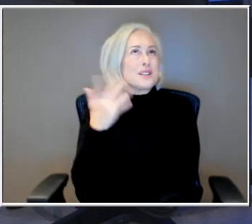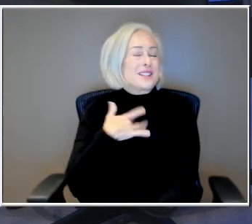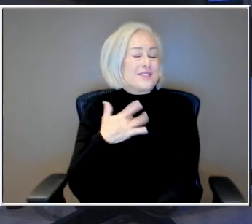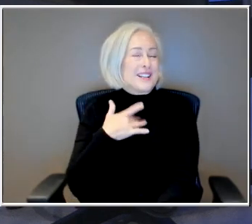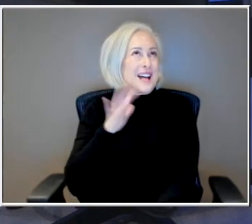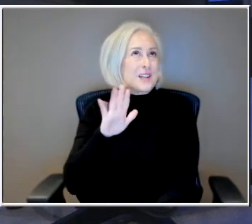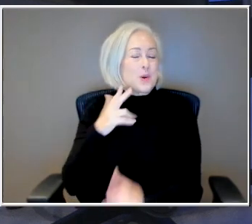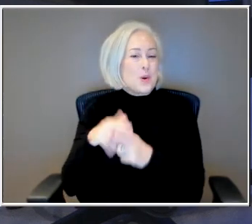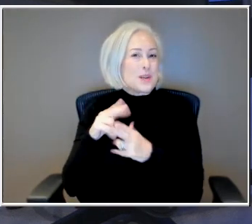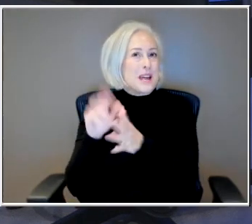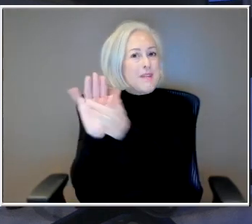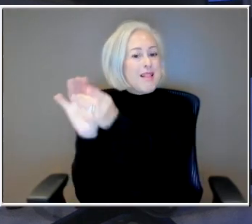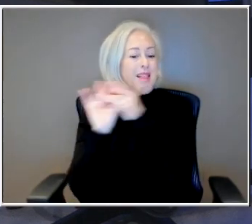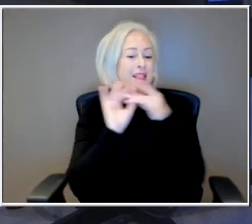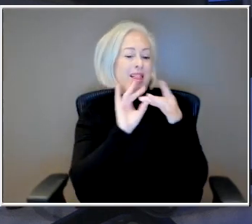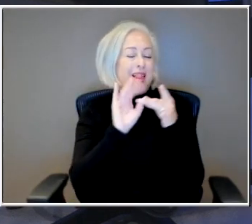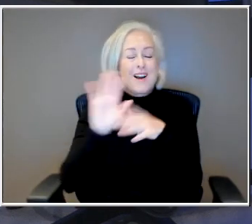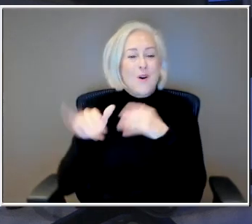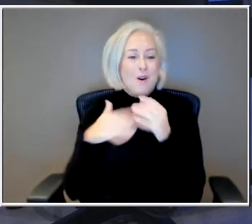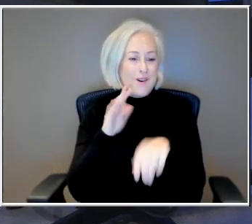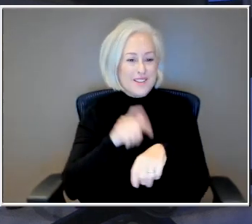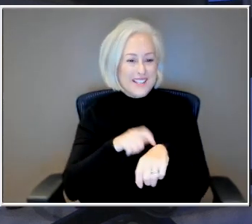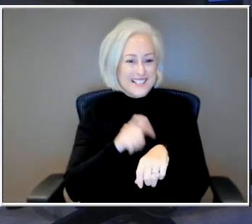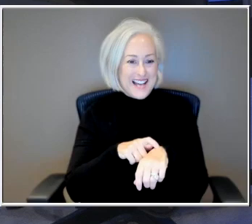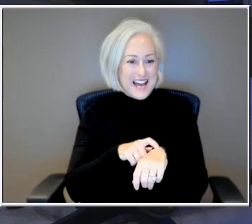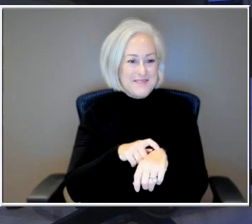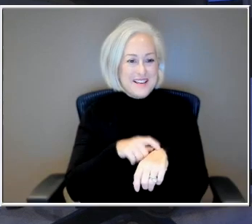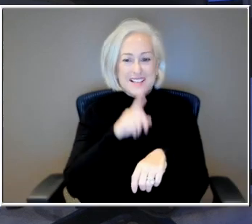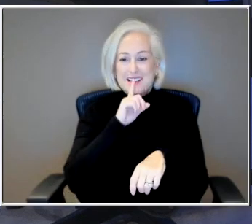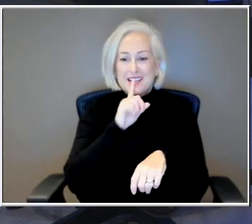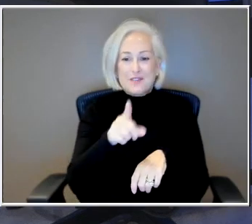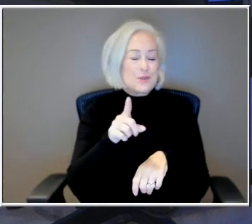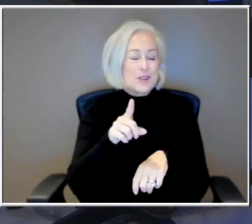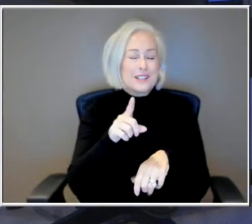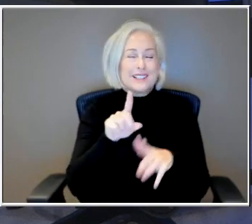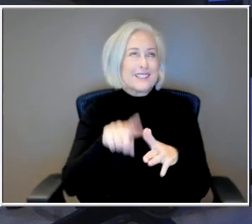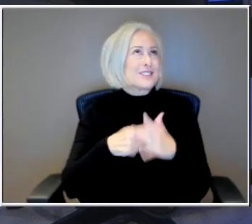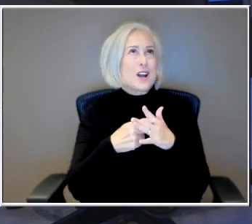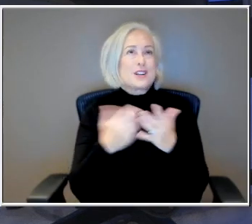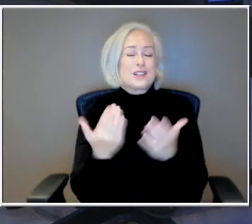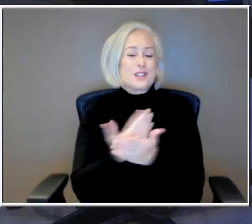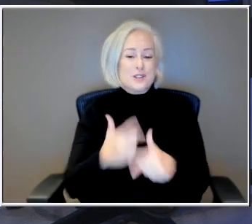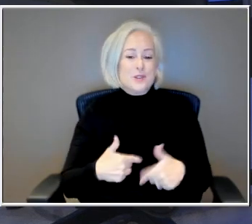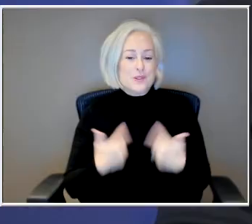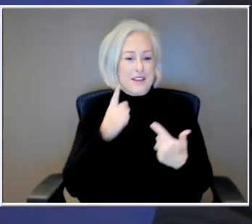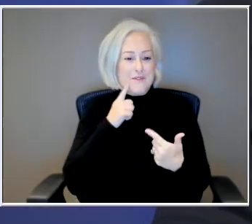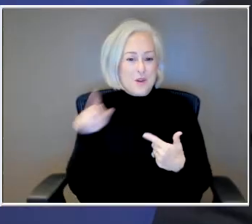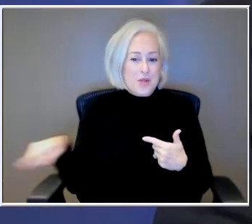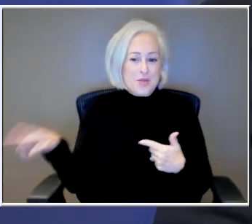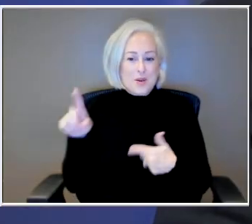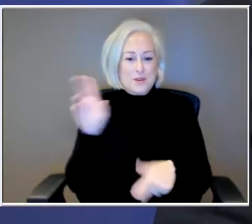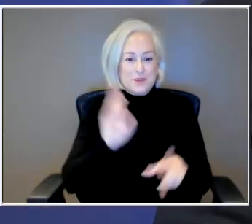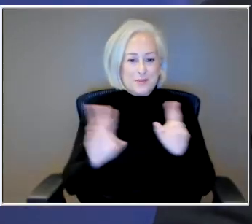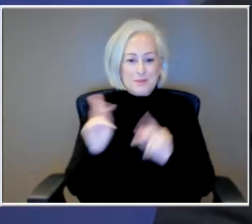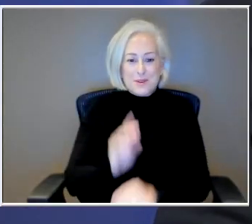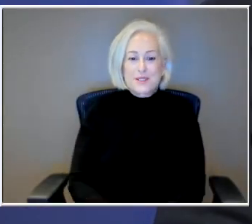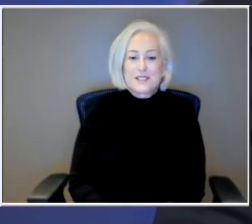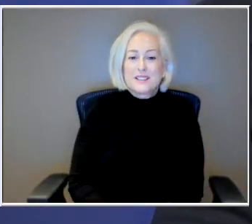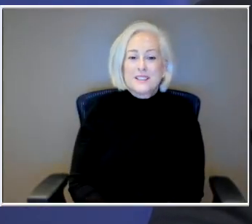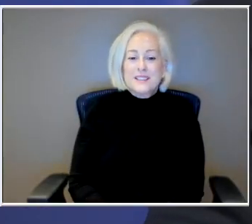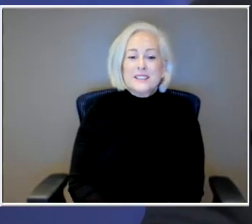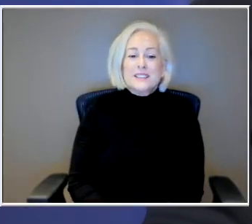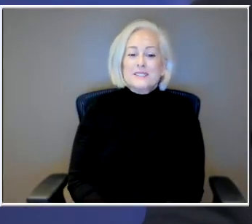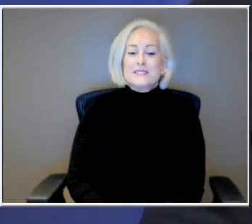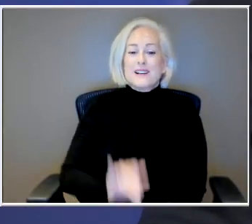they talk about you all the time, and you really have just set in motion a whole new life for these folks? Well, that's the premise of one of your earlier questions